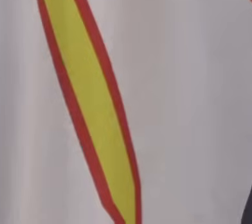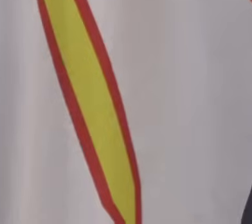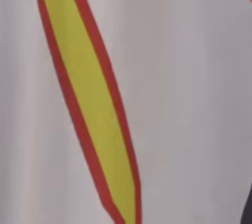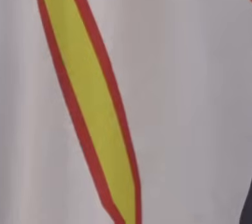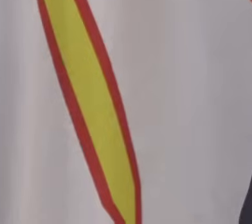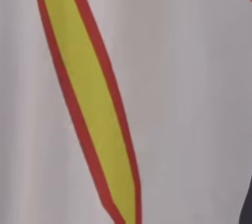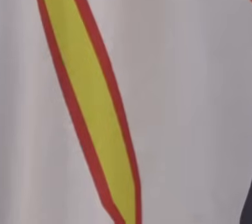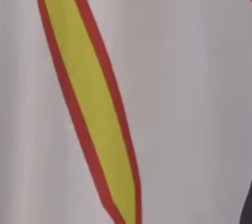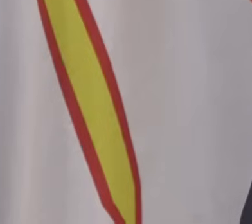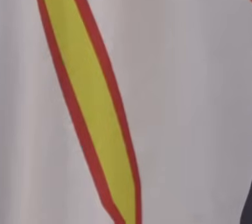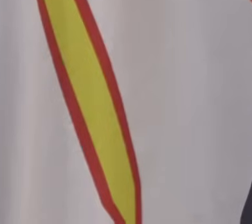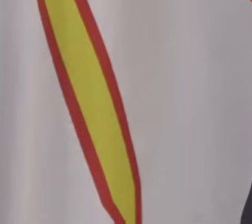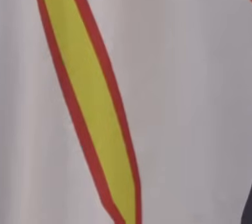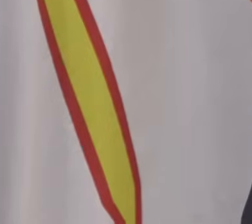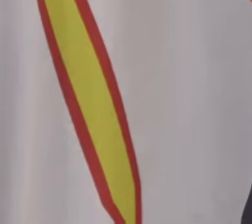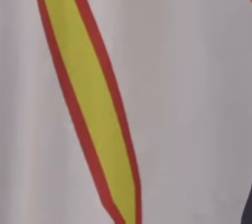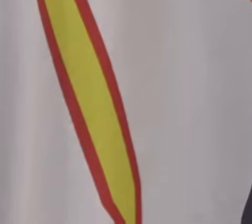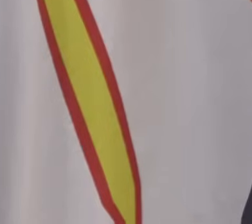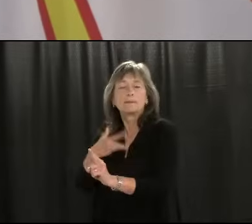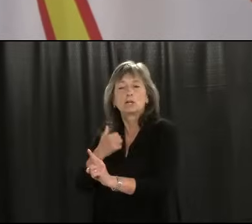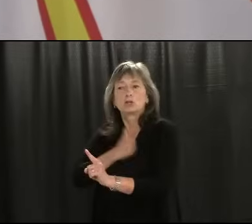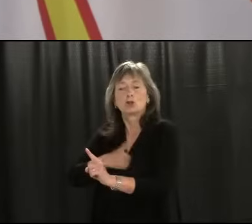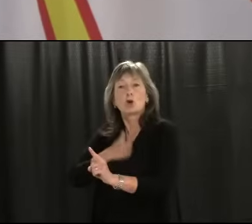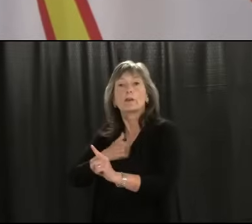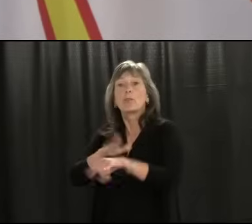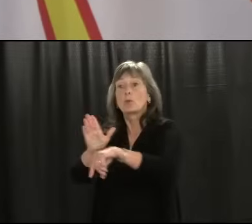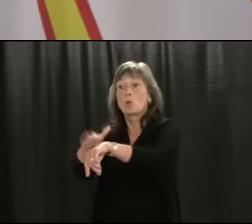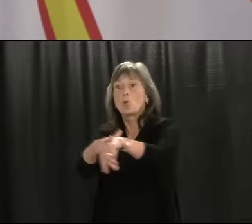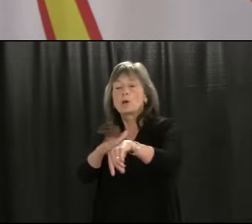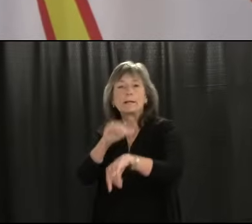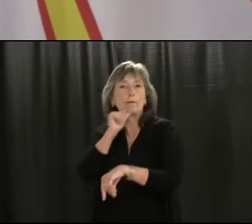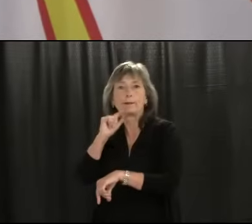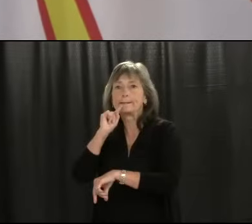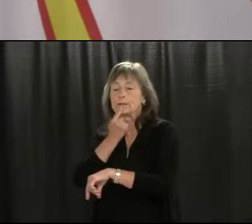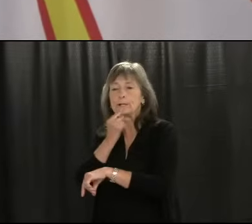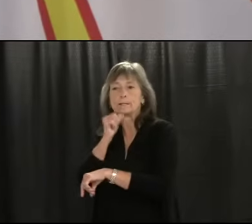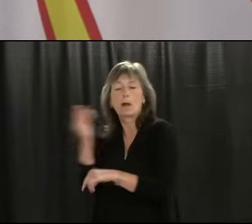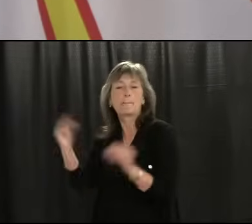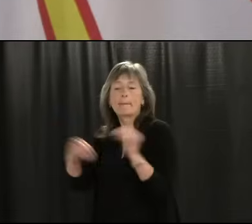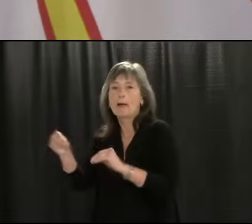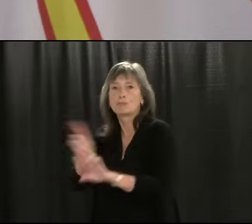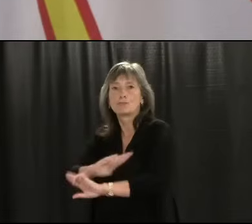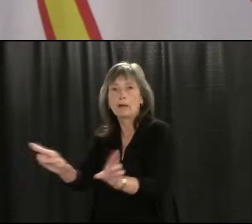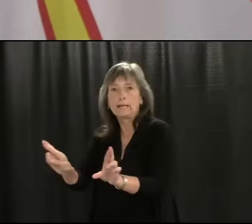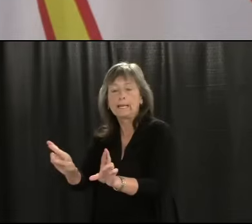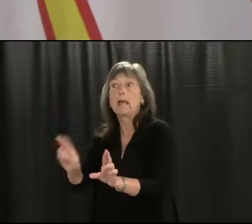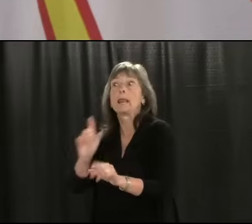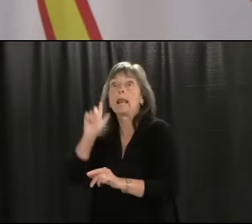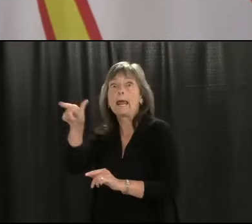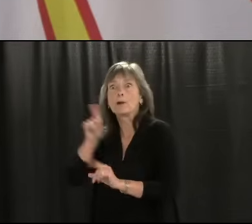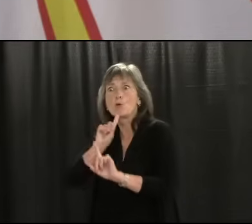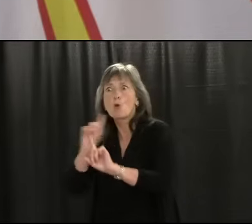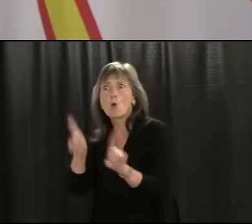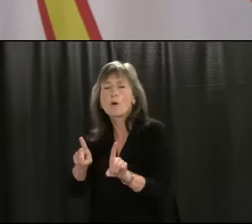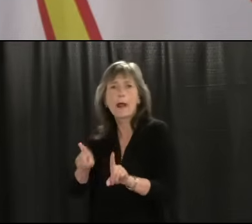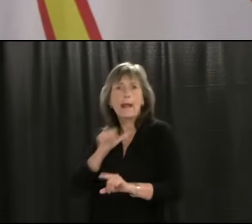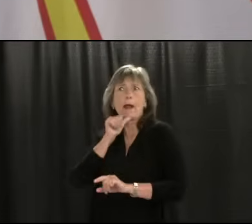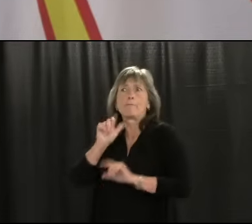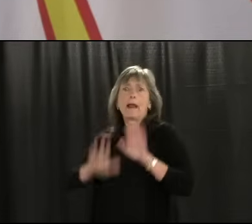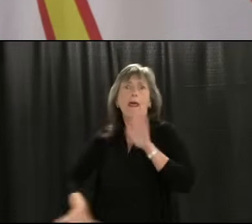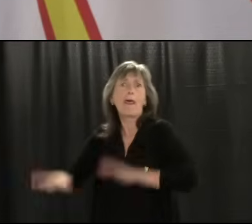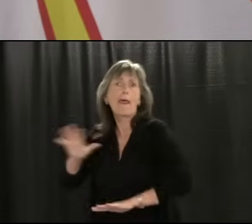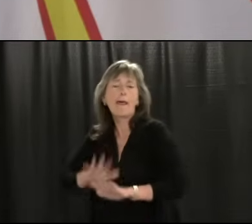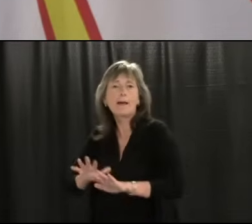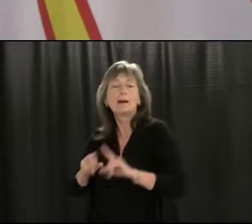them regret it, not taking an evacuation alert seriously, and they did not have their items ready to go when an order came. Having said that,